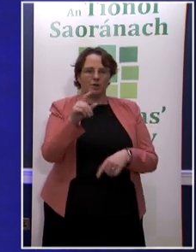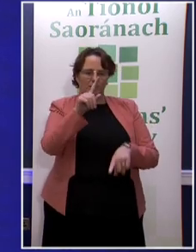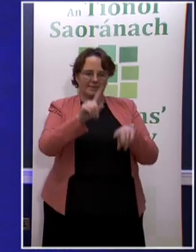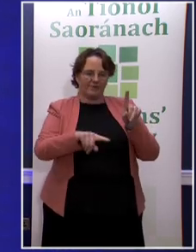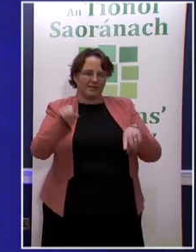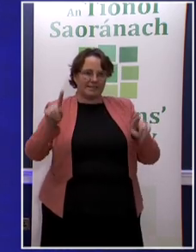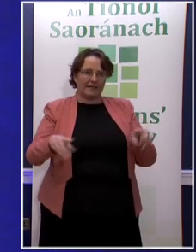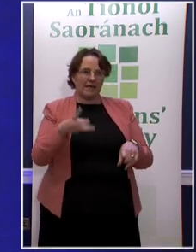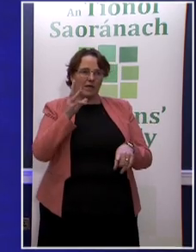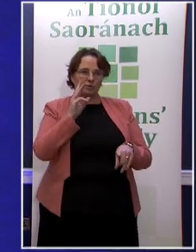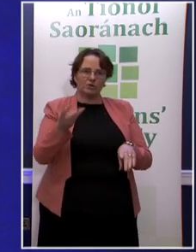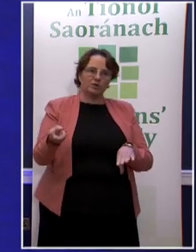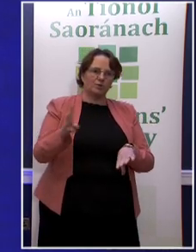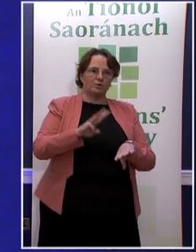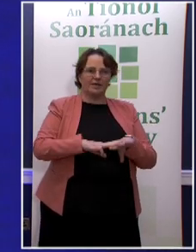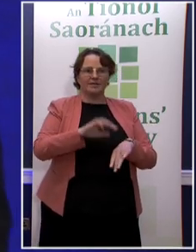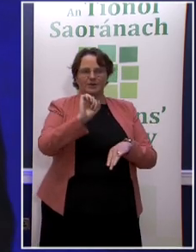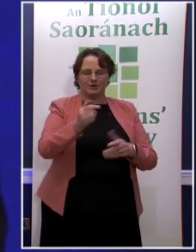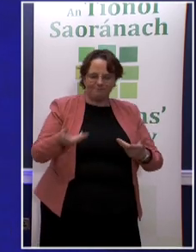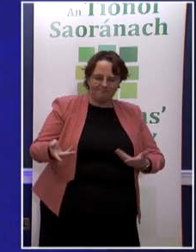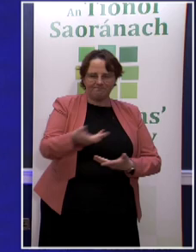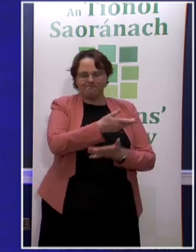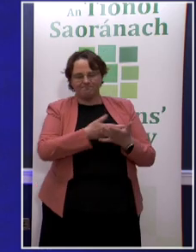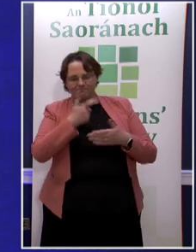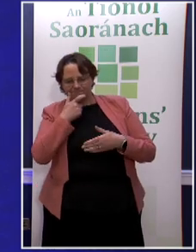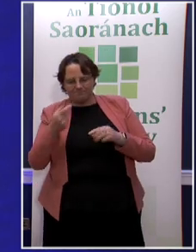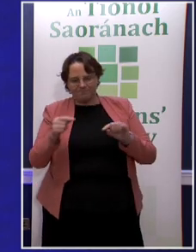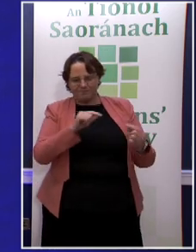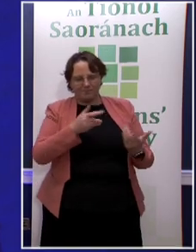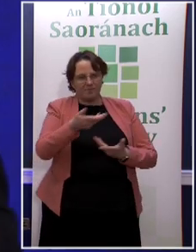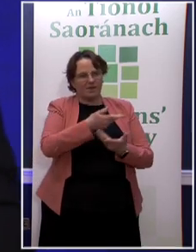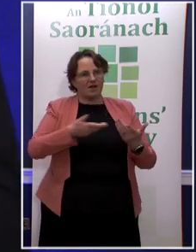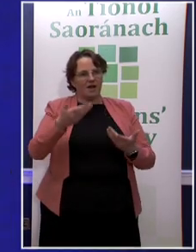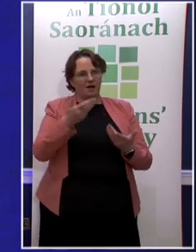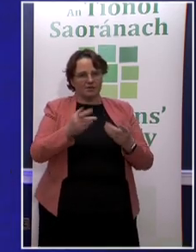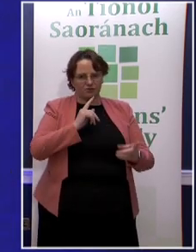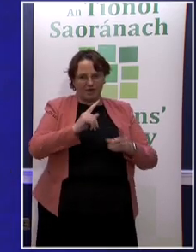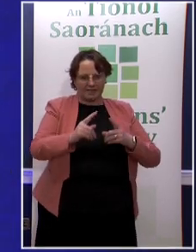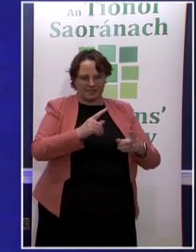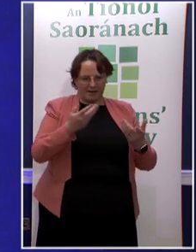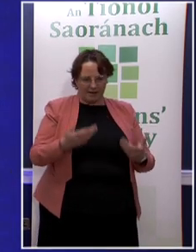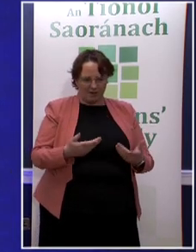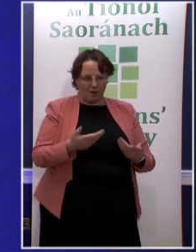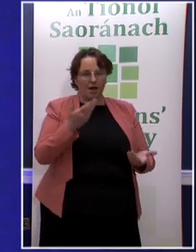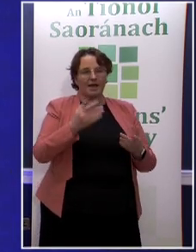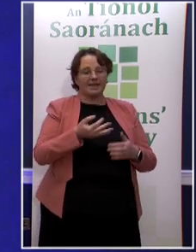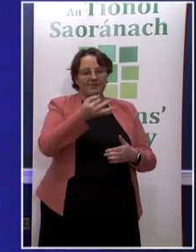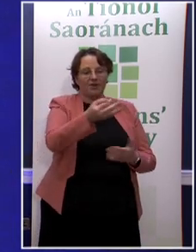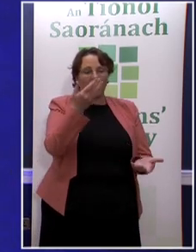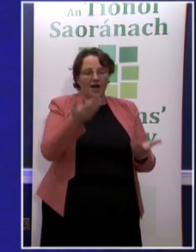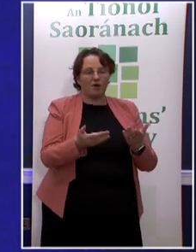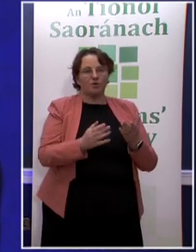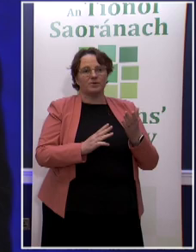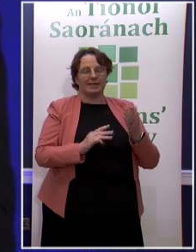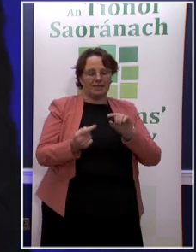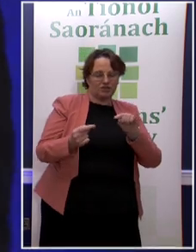your deliberations around how we interact with it now, how we might interact with it in the future, and the things we